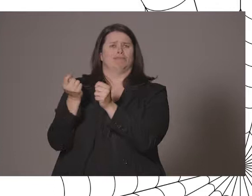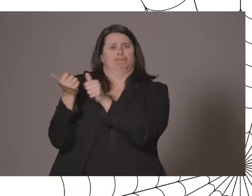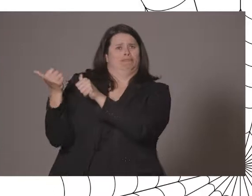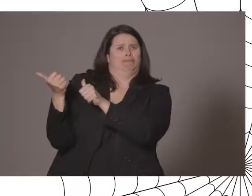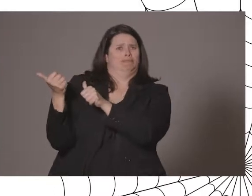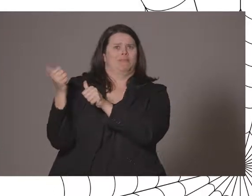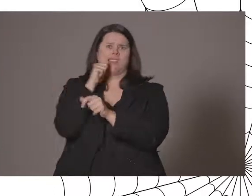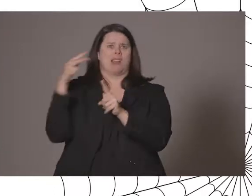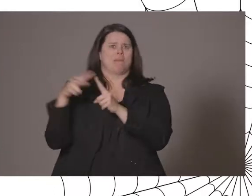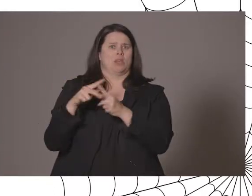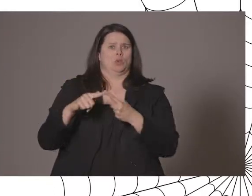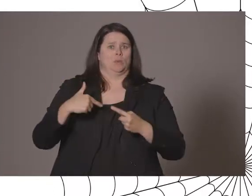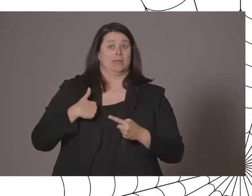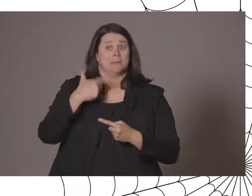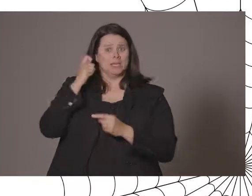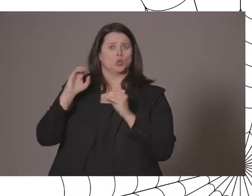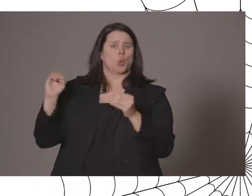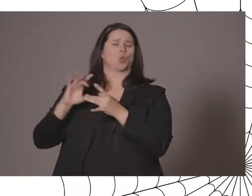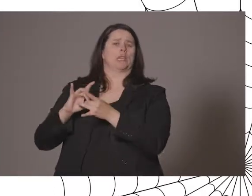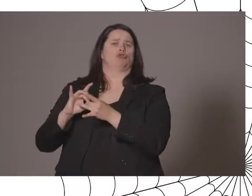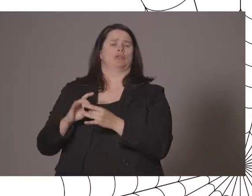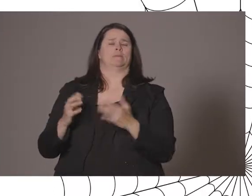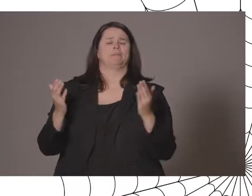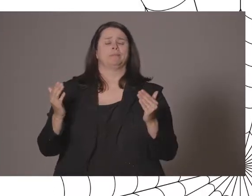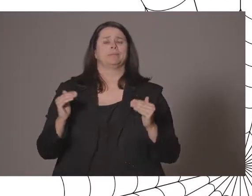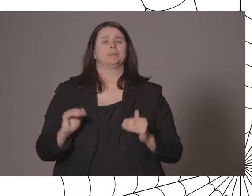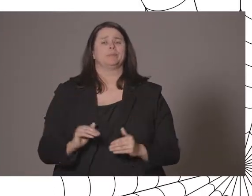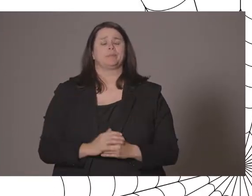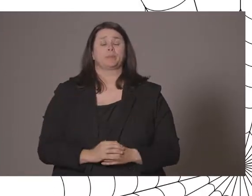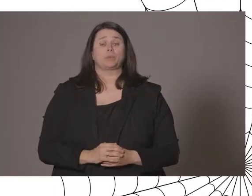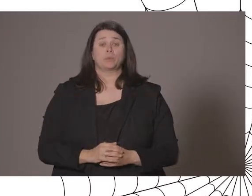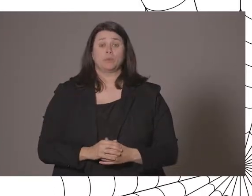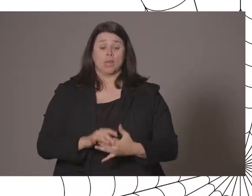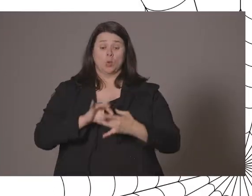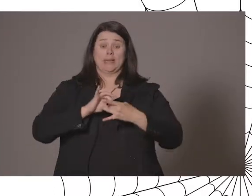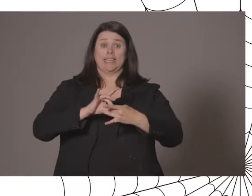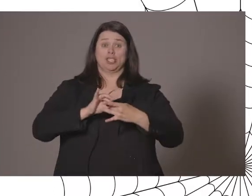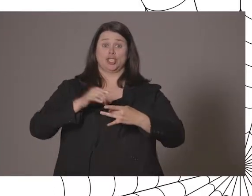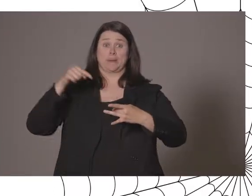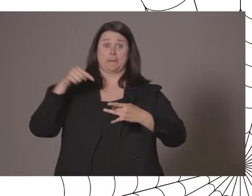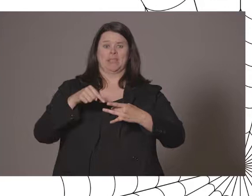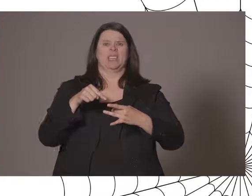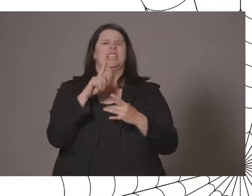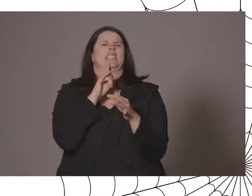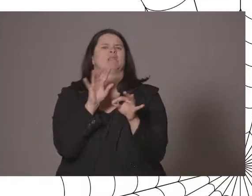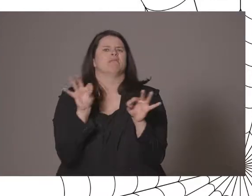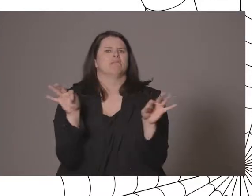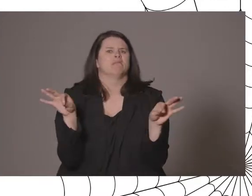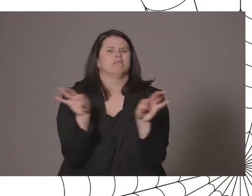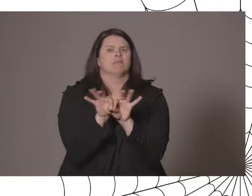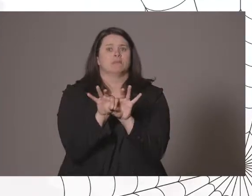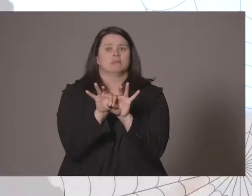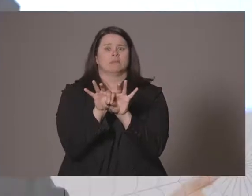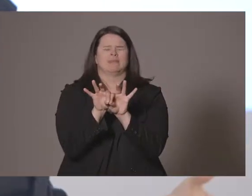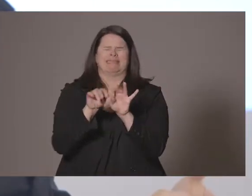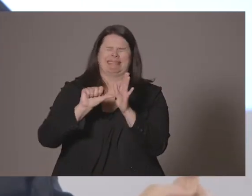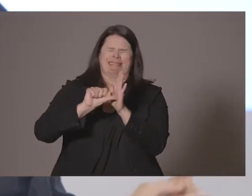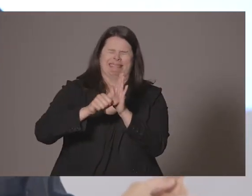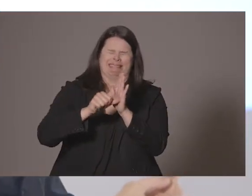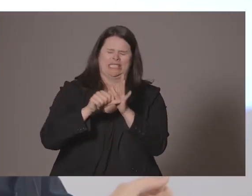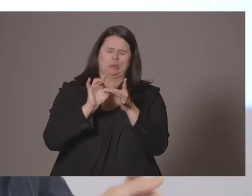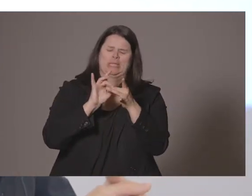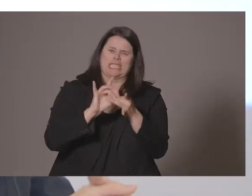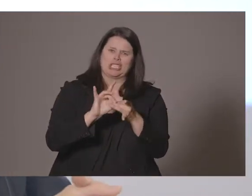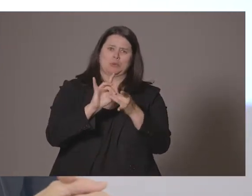Relationships being the crux of trauma-informed care. We are hurt in relationship and we are healed in relationship. Relationship. I will